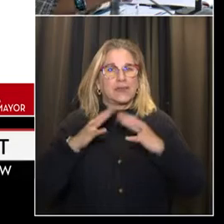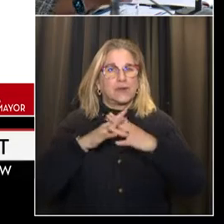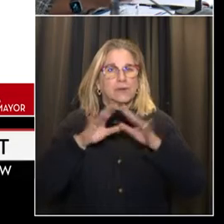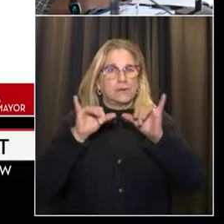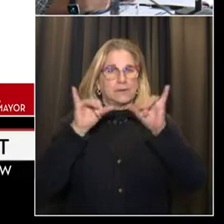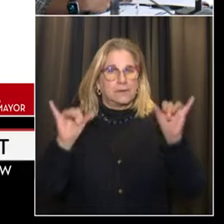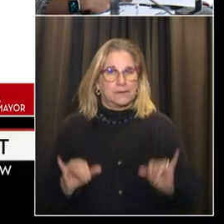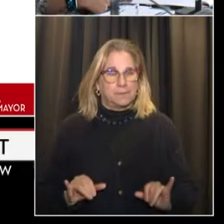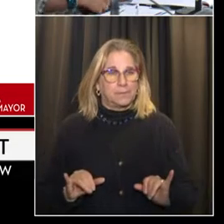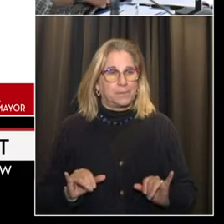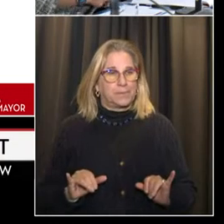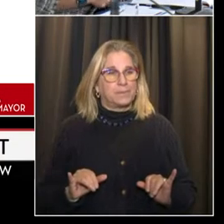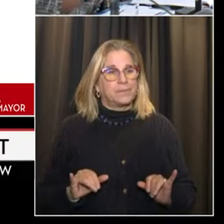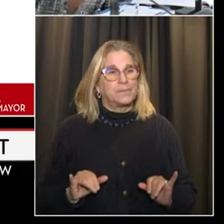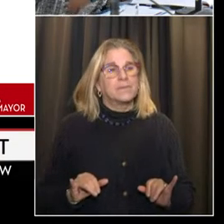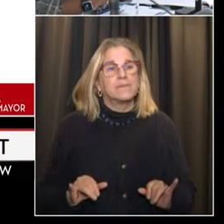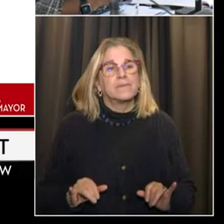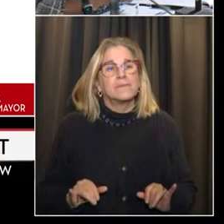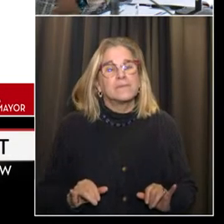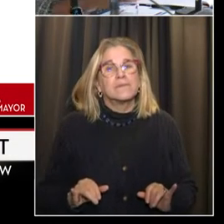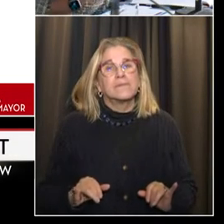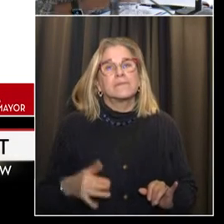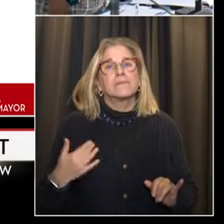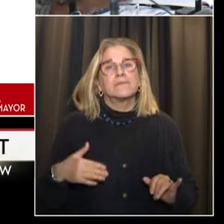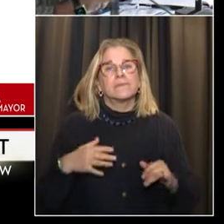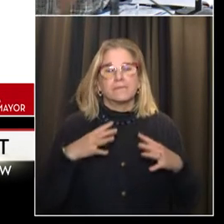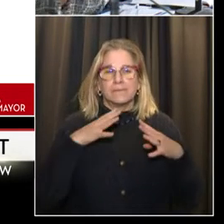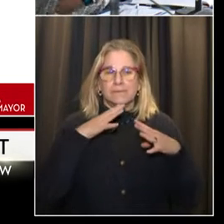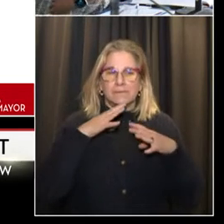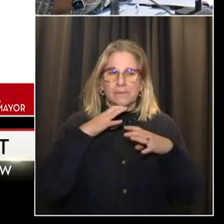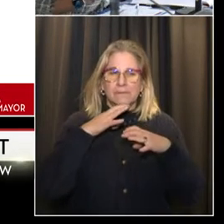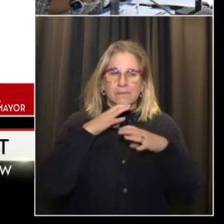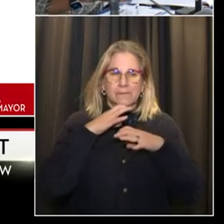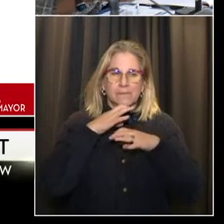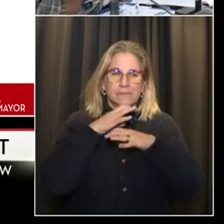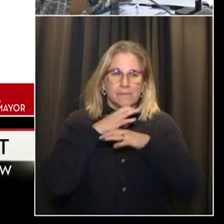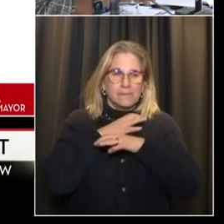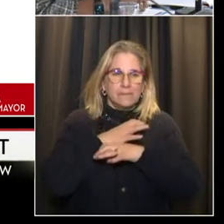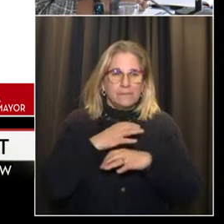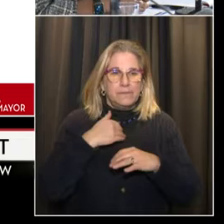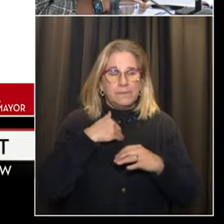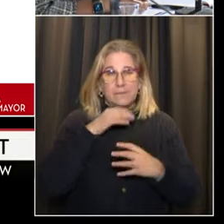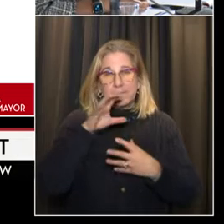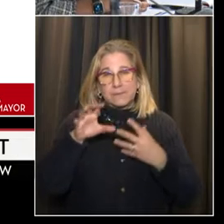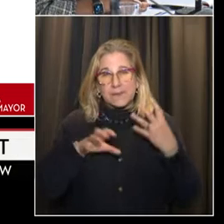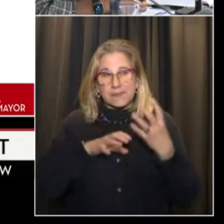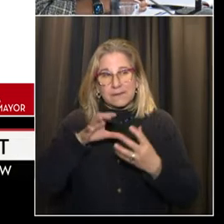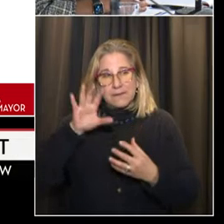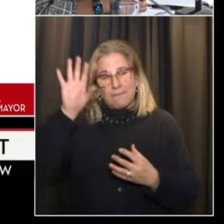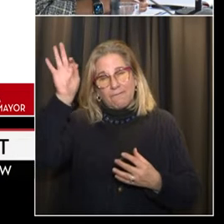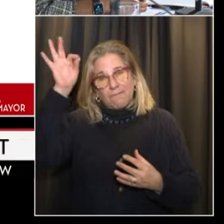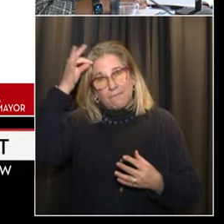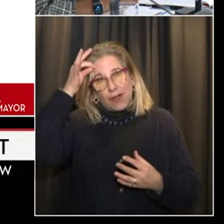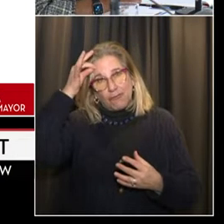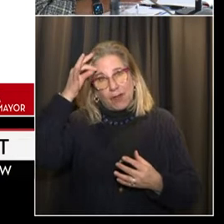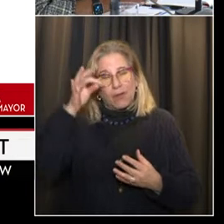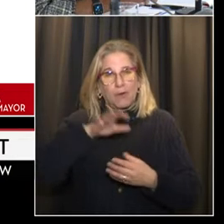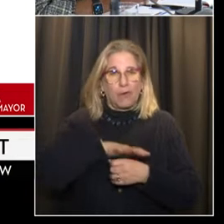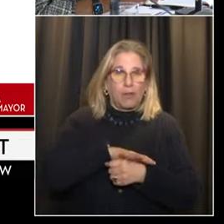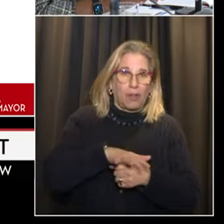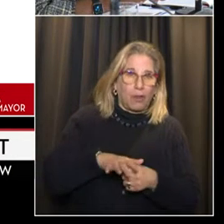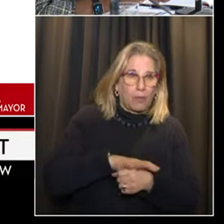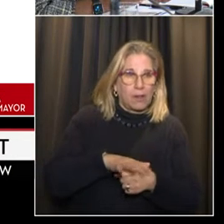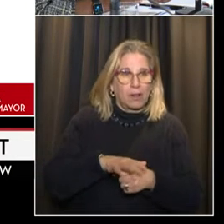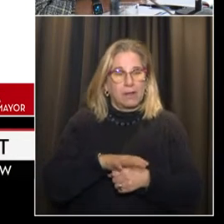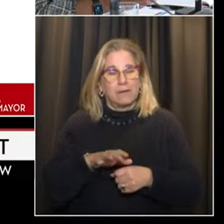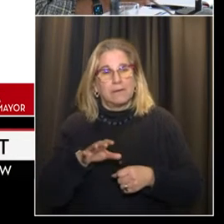one of the most complex in the country, because our mix of federal and local and otherwise. And so as we make adjustments